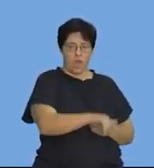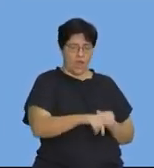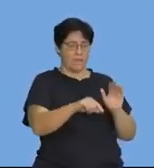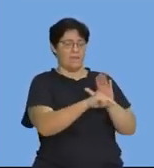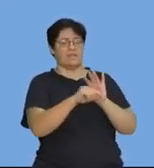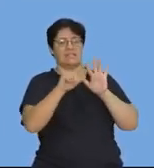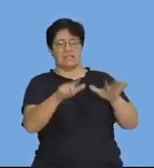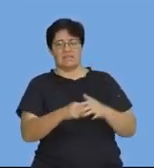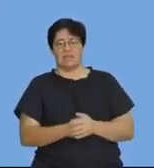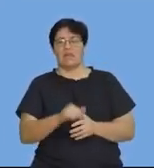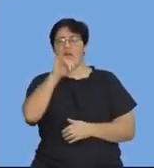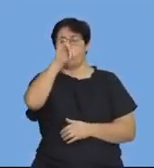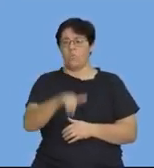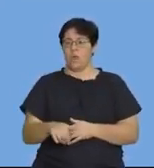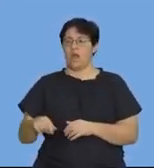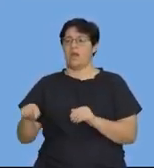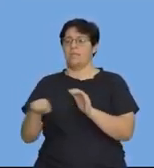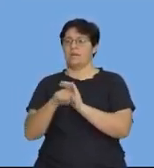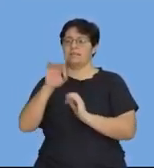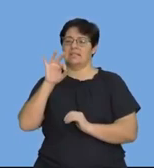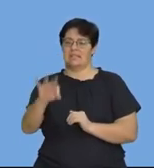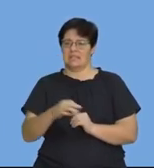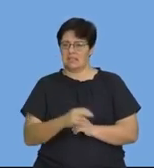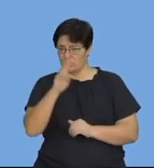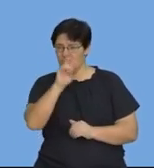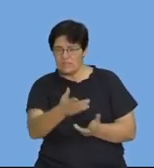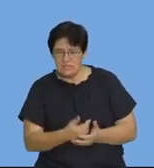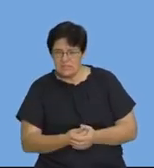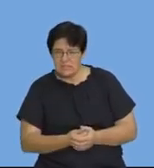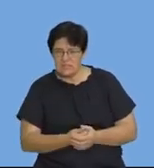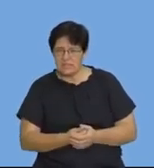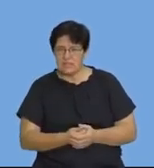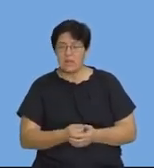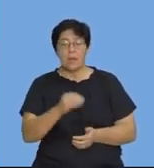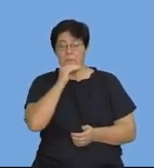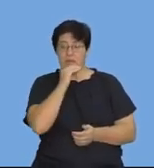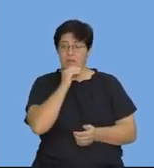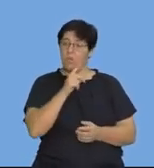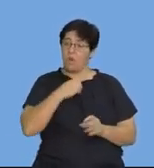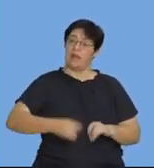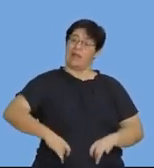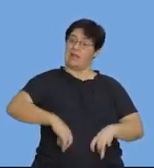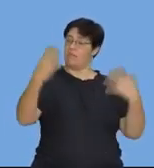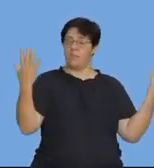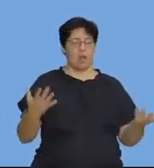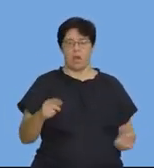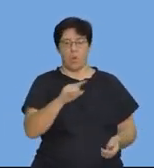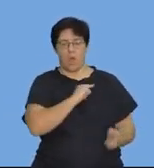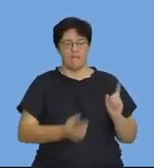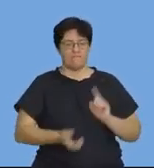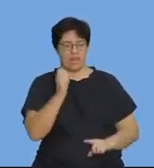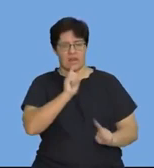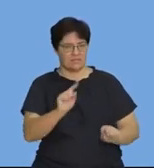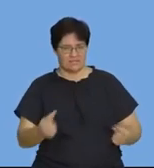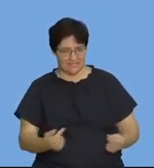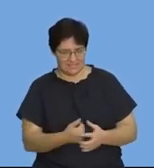and y minus 3. Do you see? So you don't necessarily then need to give up because you are not finding the answer, right? So I was just